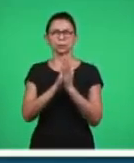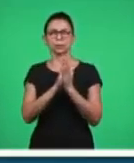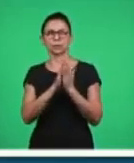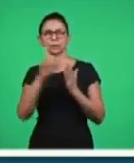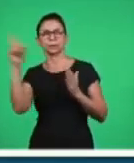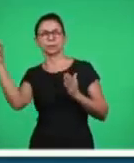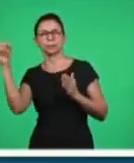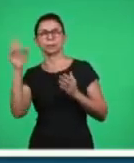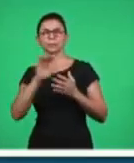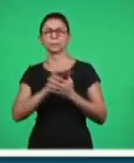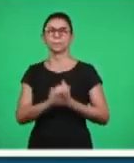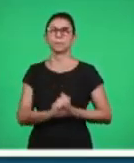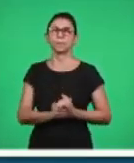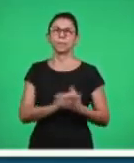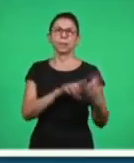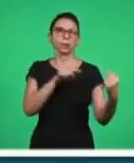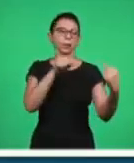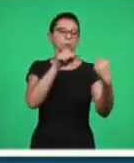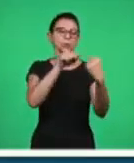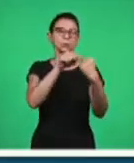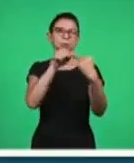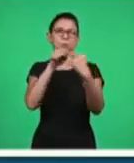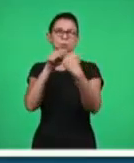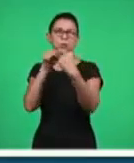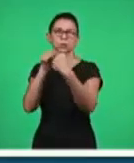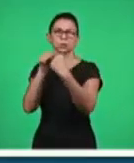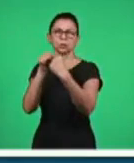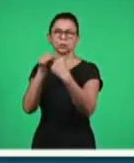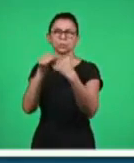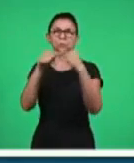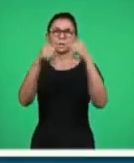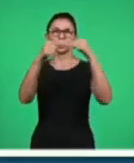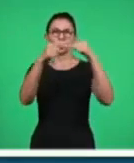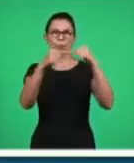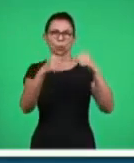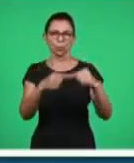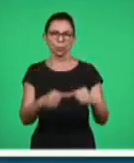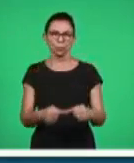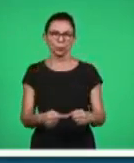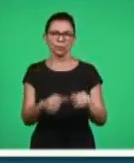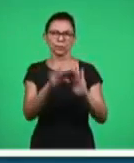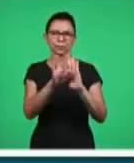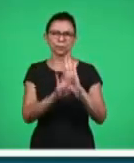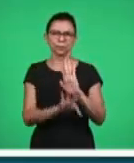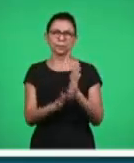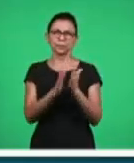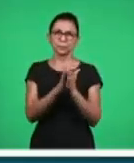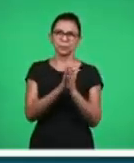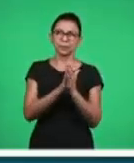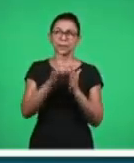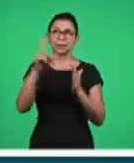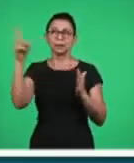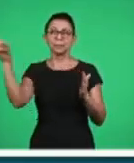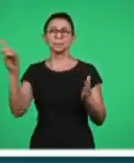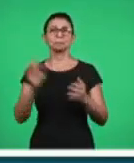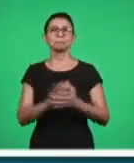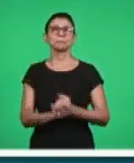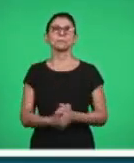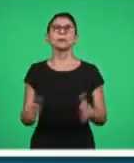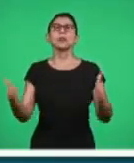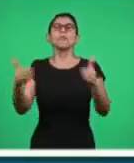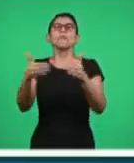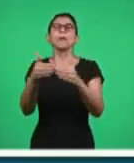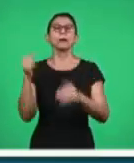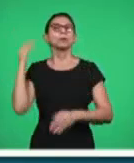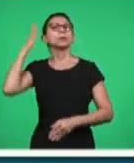with one biblical text that was related to this objective. So, in other words, what was the target of a message